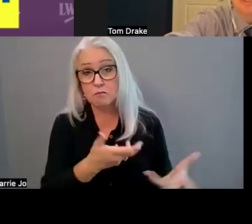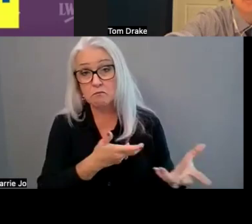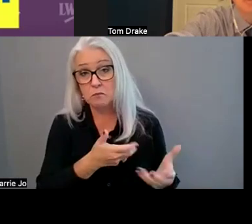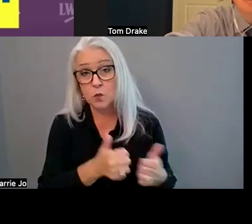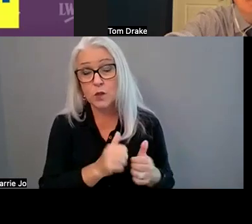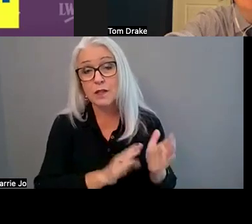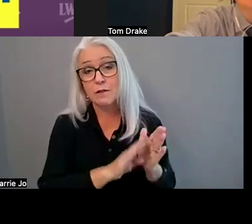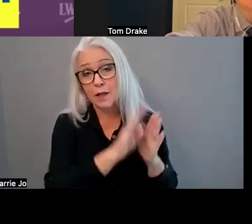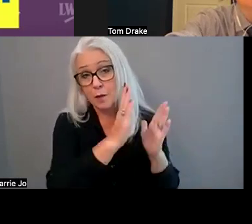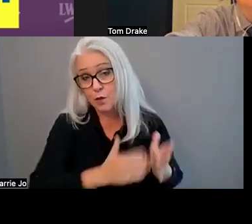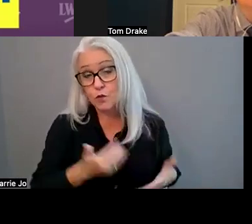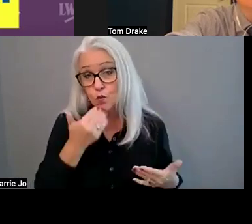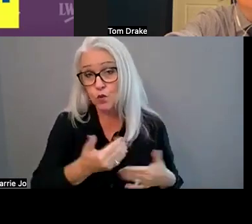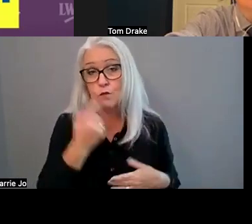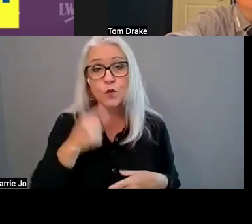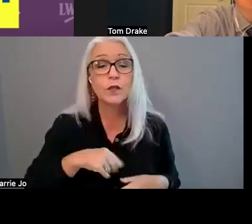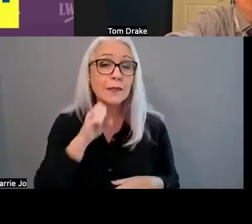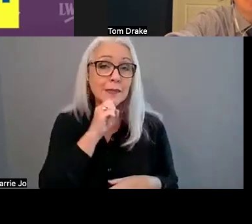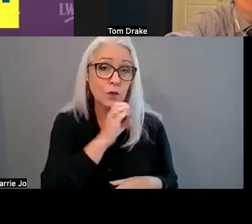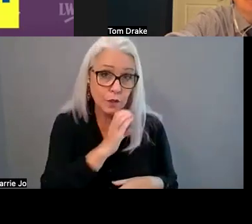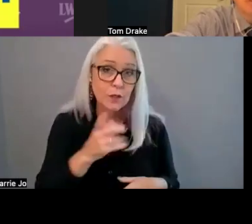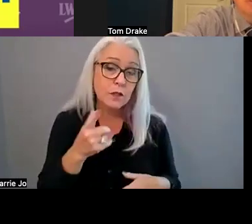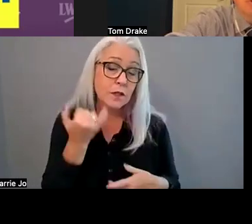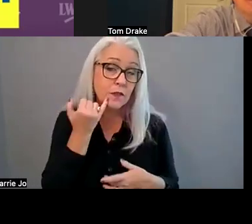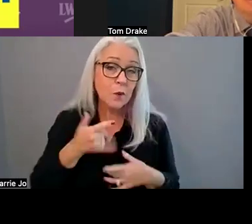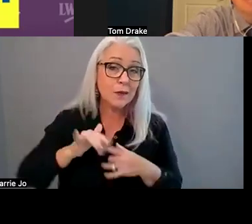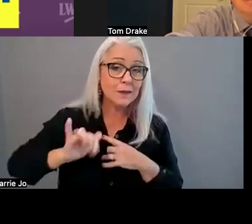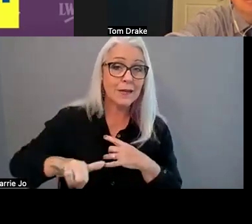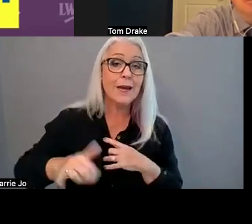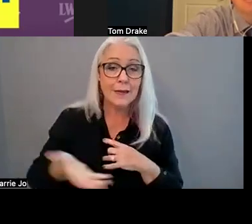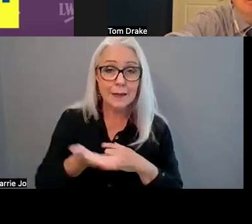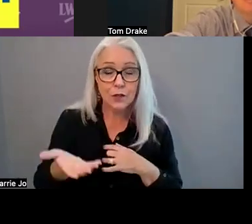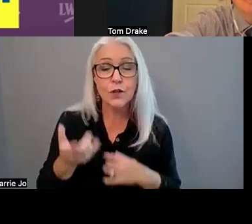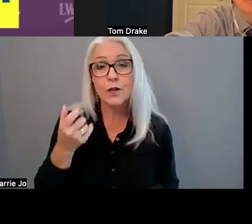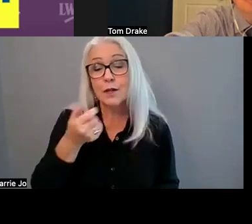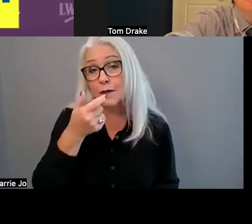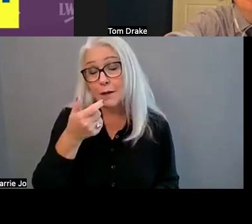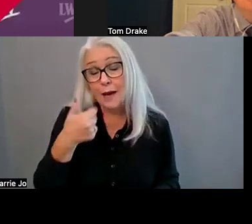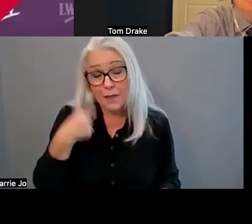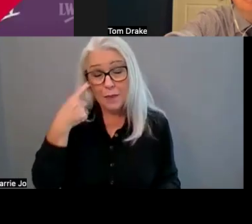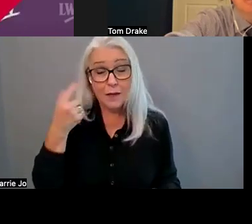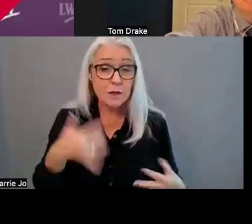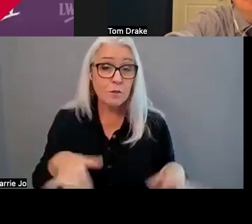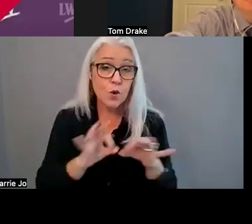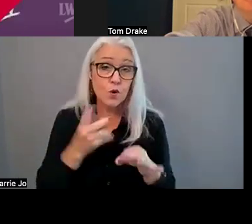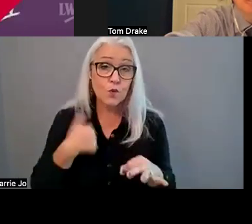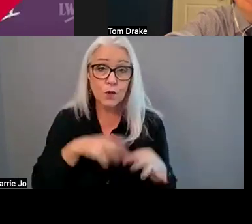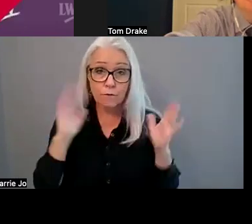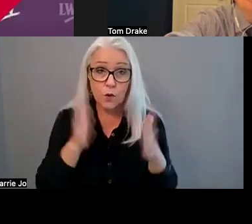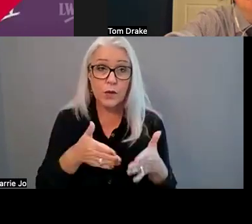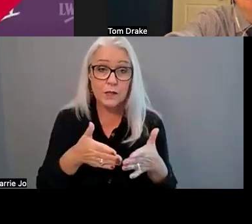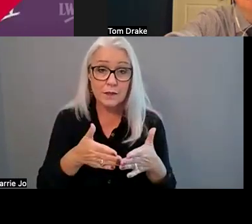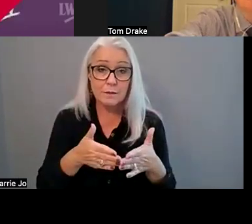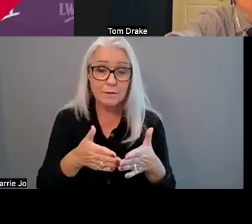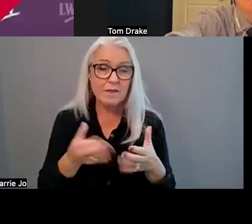for seniors who want to house in place. And I think it's important for the village to focus on that, because a large portion of the village and a percentage of the village are